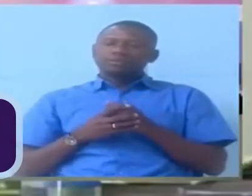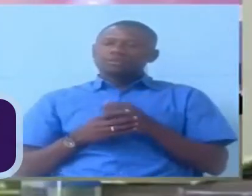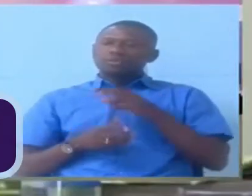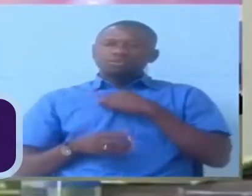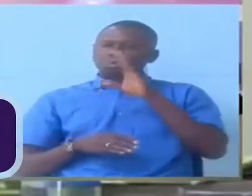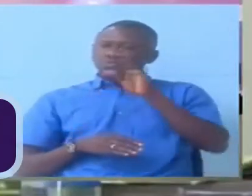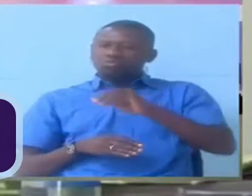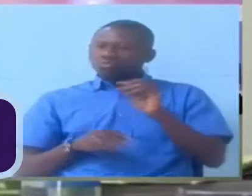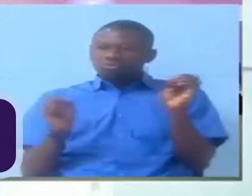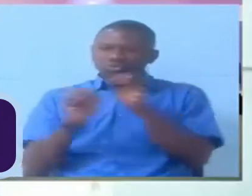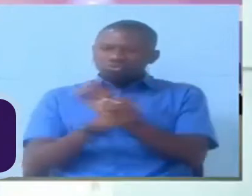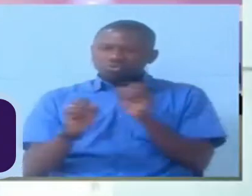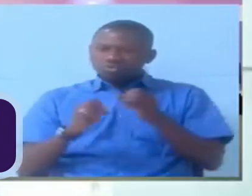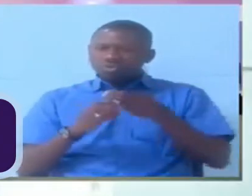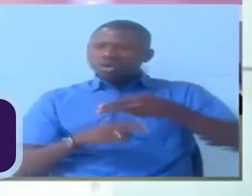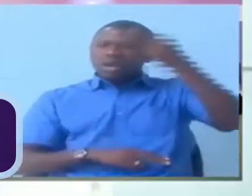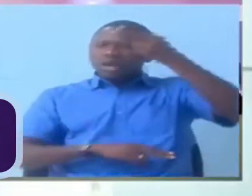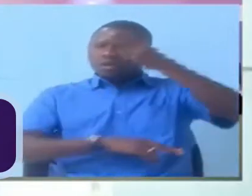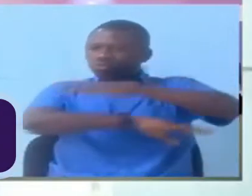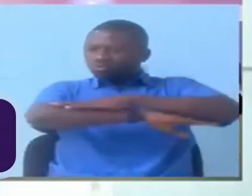what are your full names? Sedo Itondi.